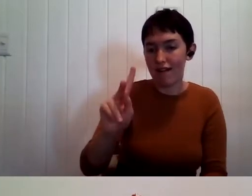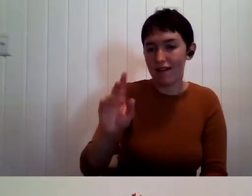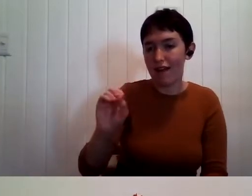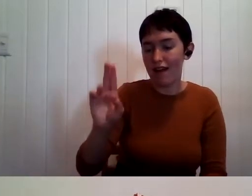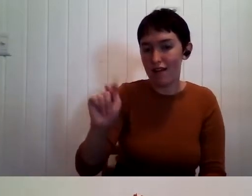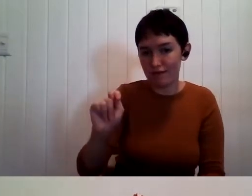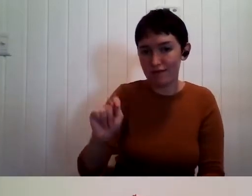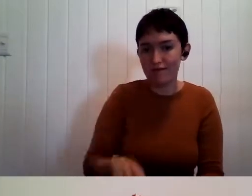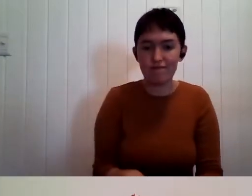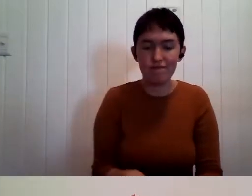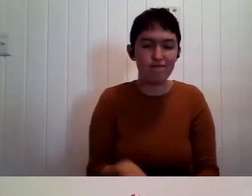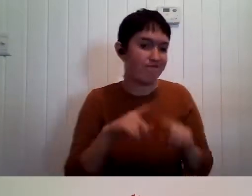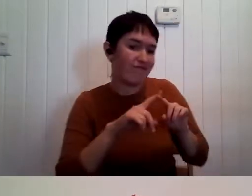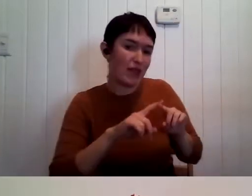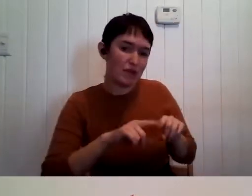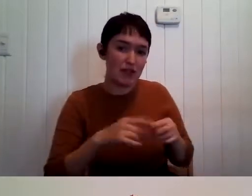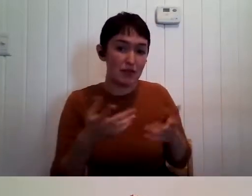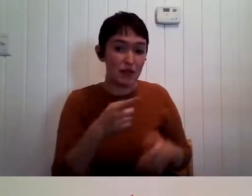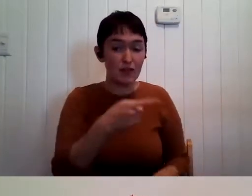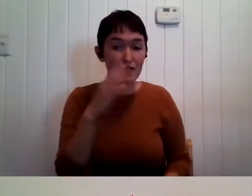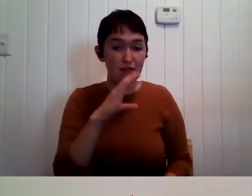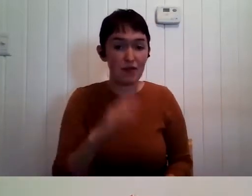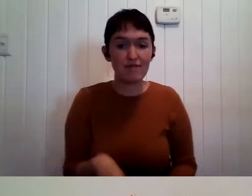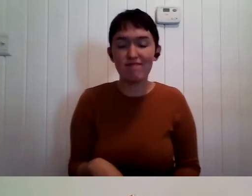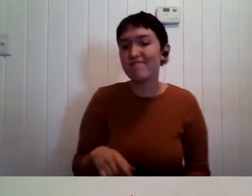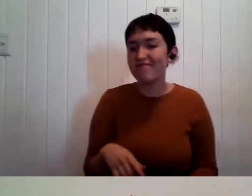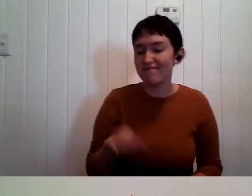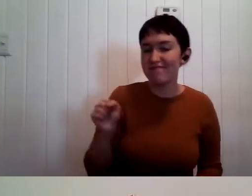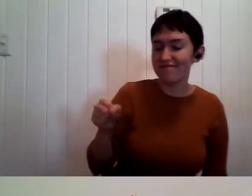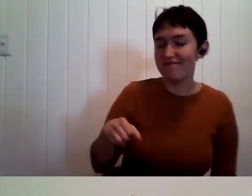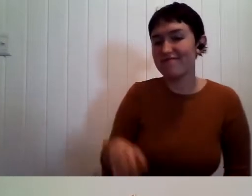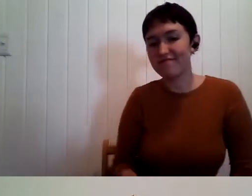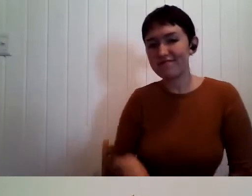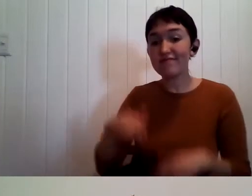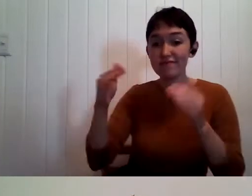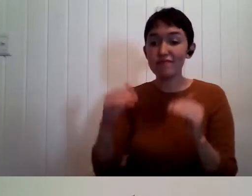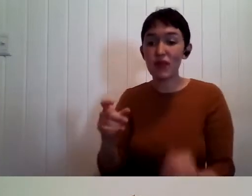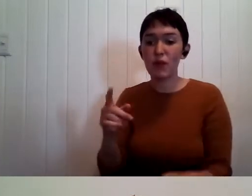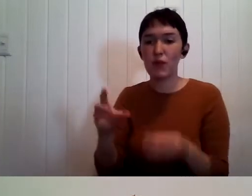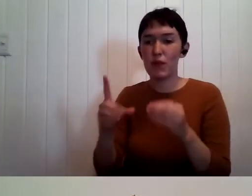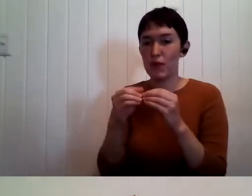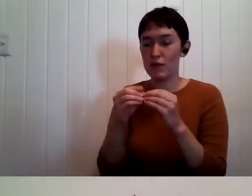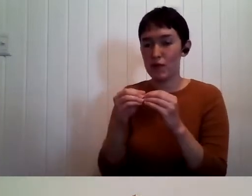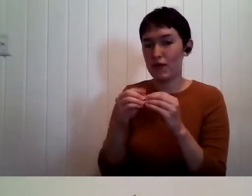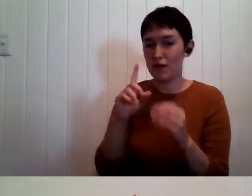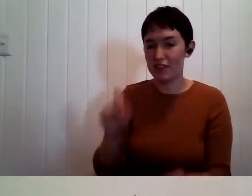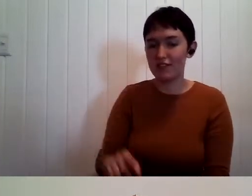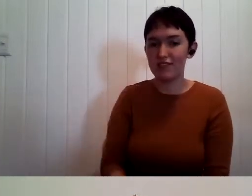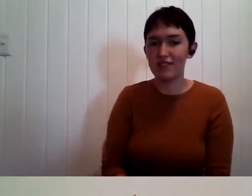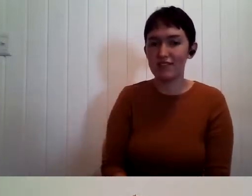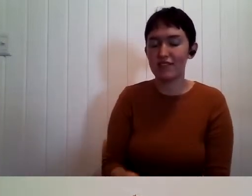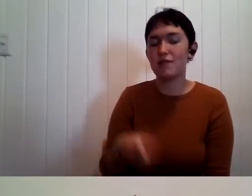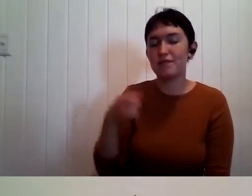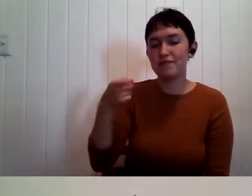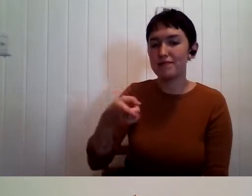That's exactly right. Thank you. I think we have time for one more question before. Oh, this is a great question.